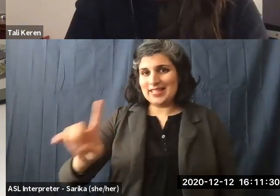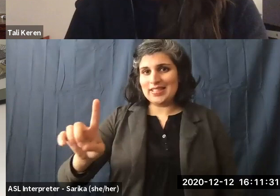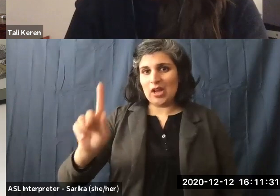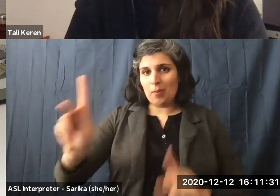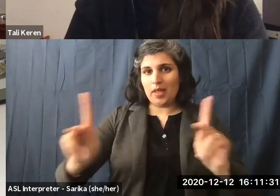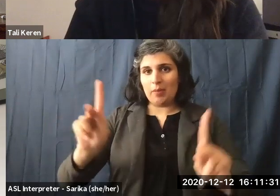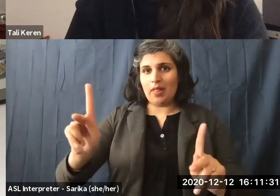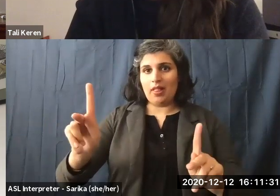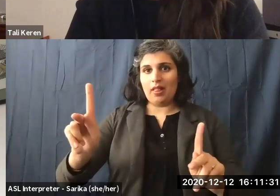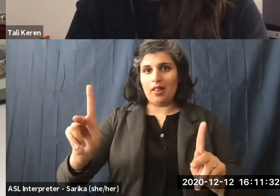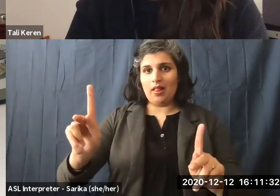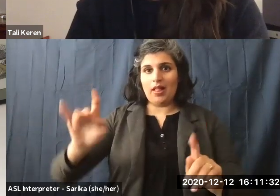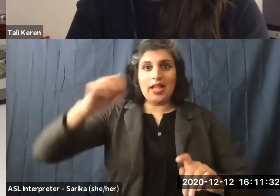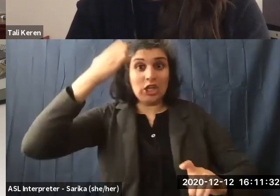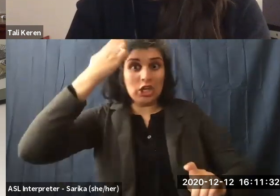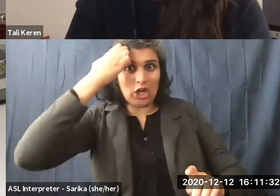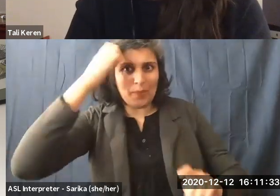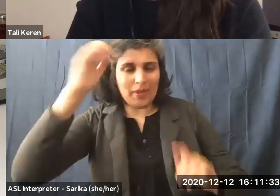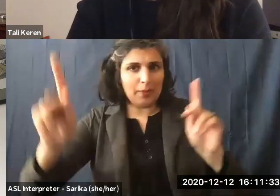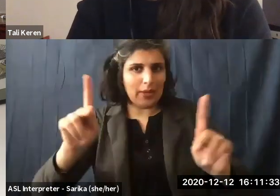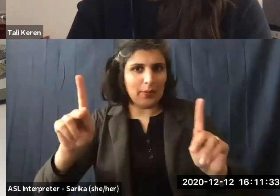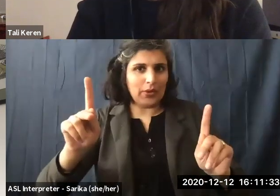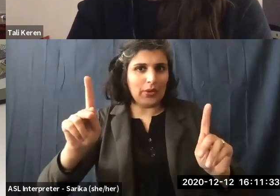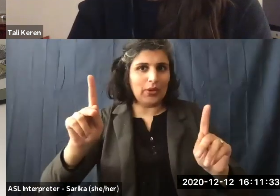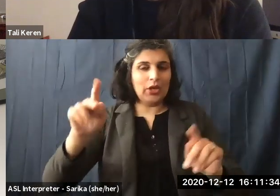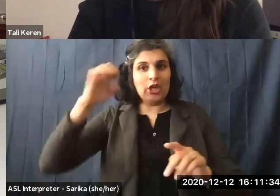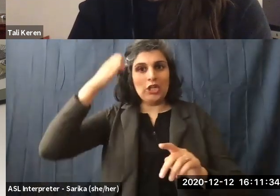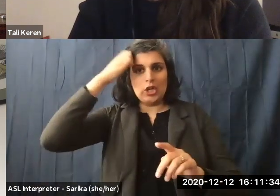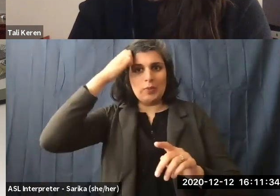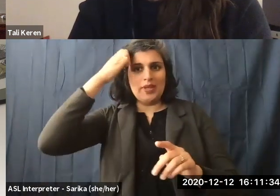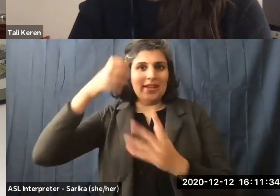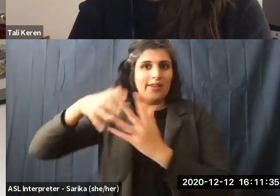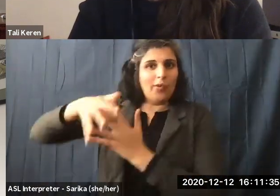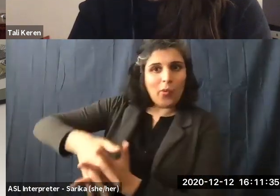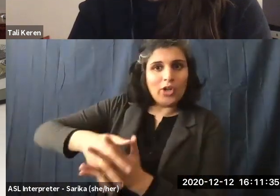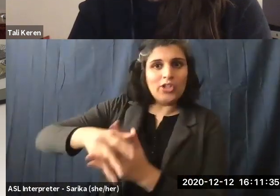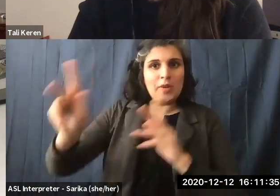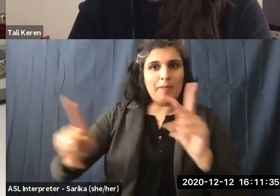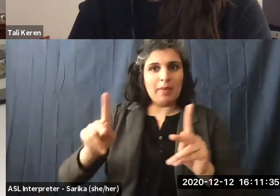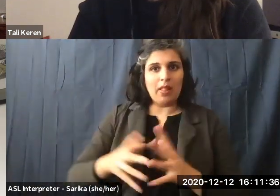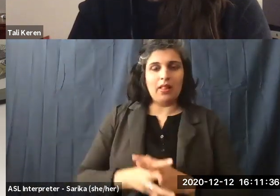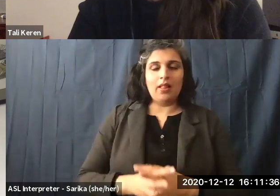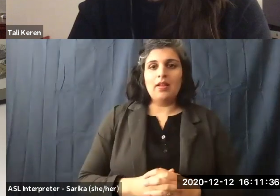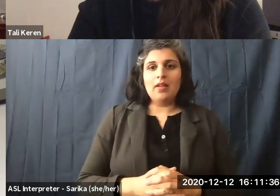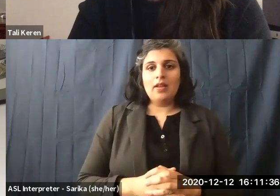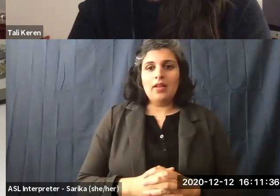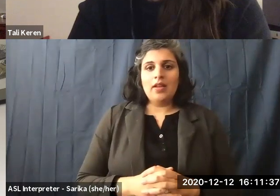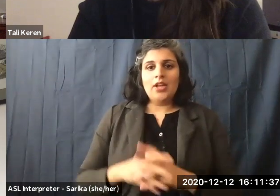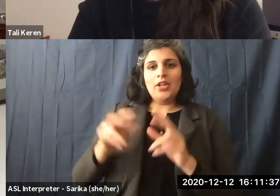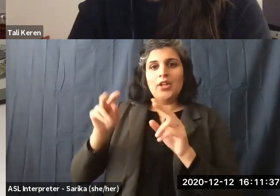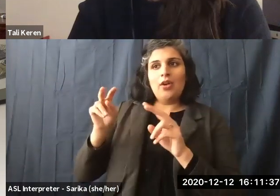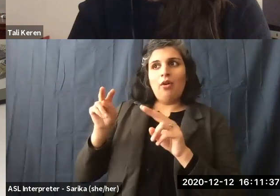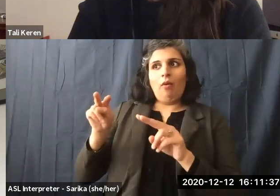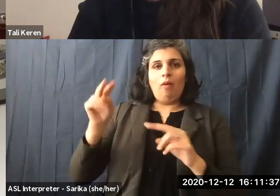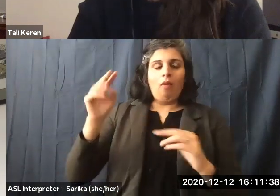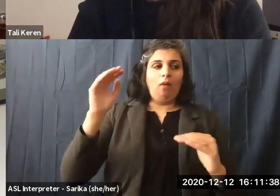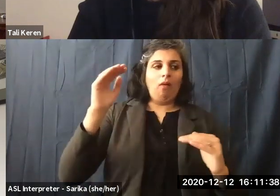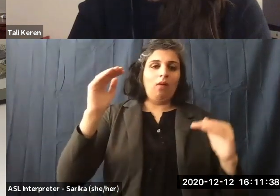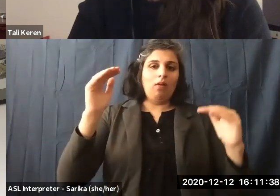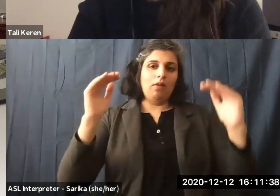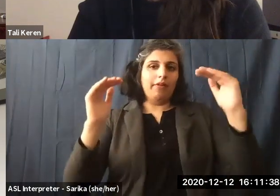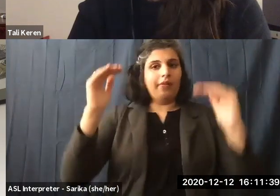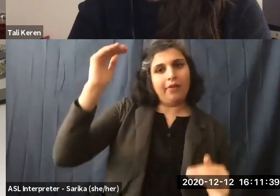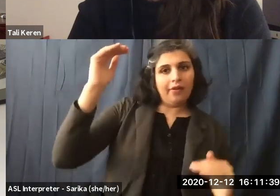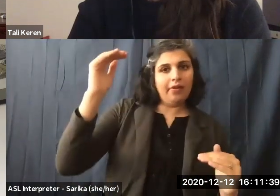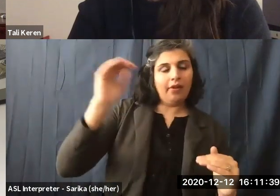European people, right? Or people of European origin. And it really shows the supposed inferiority of all those other people who